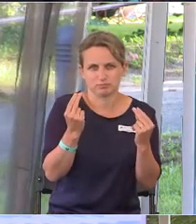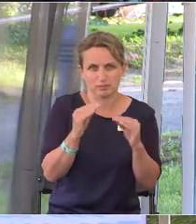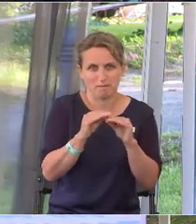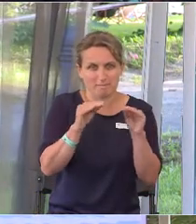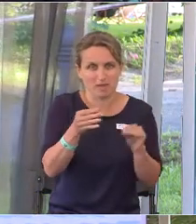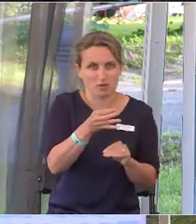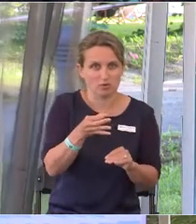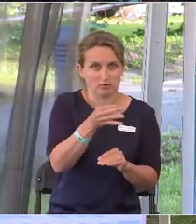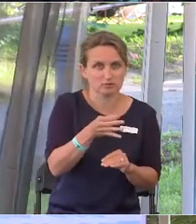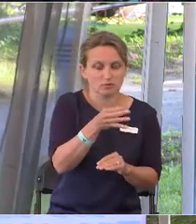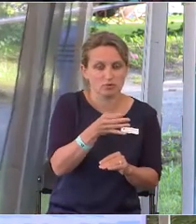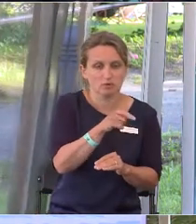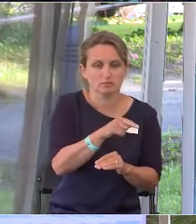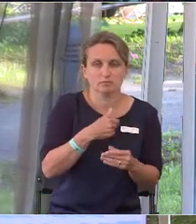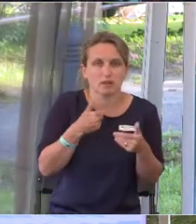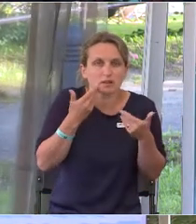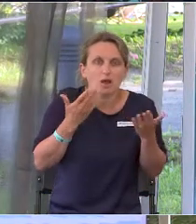and I know how difficult it is